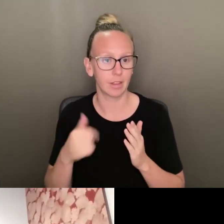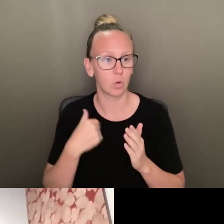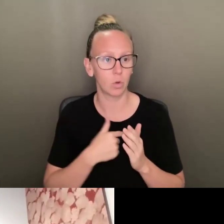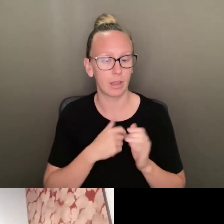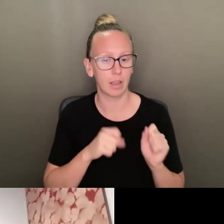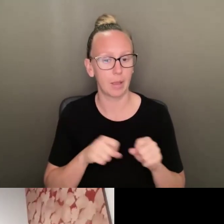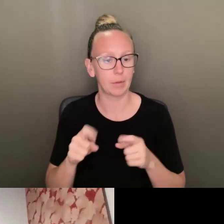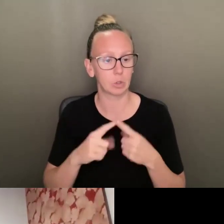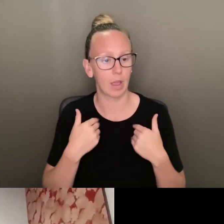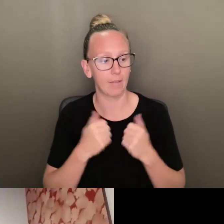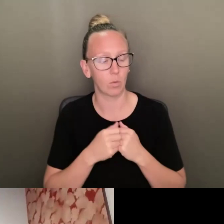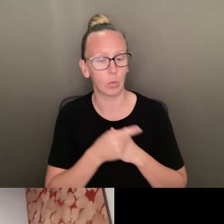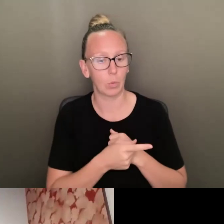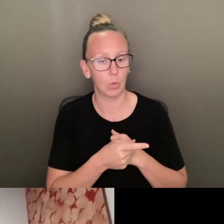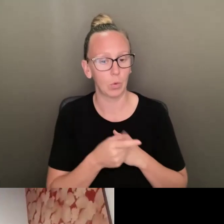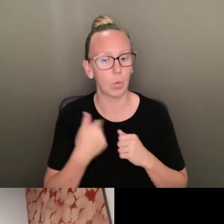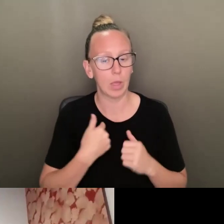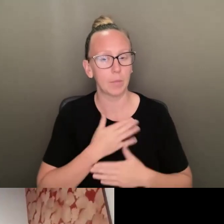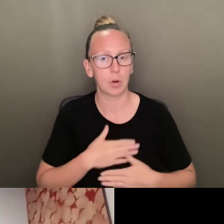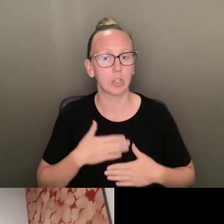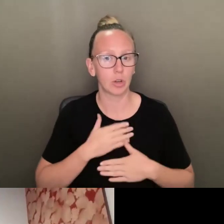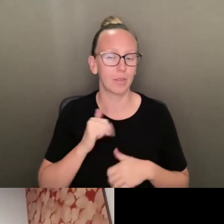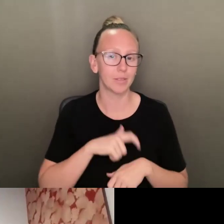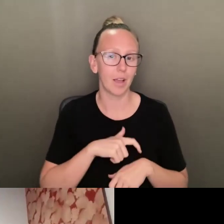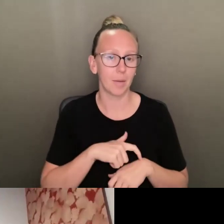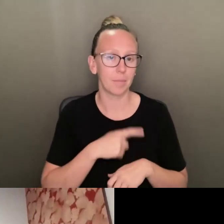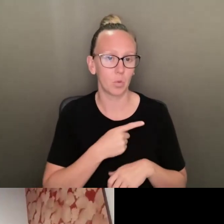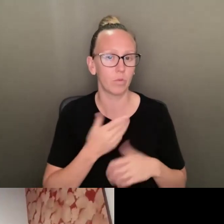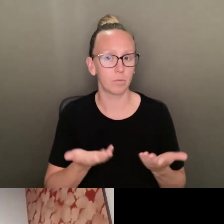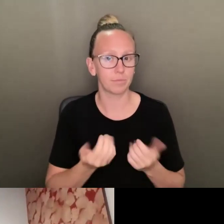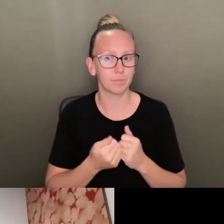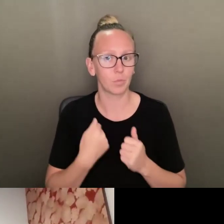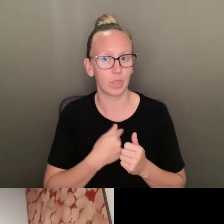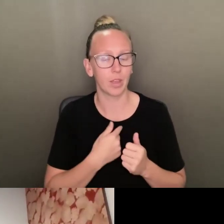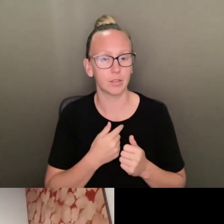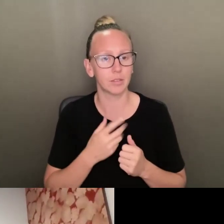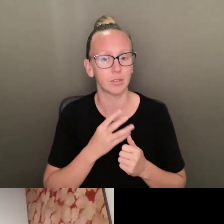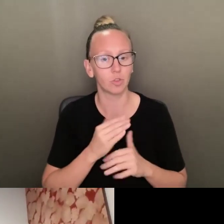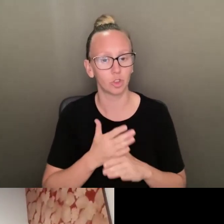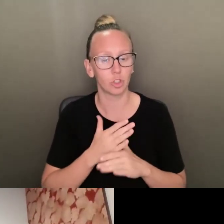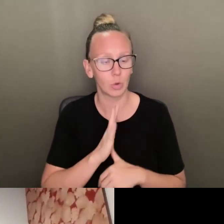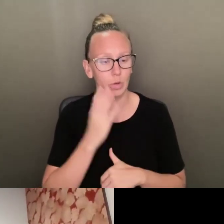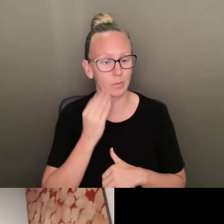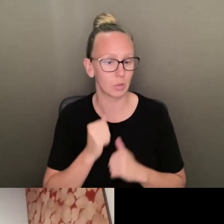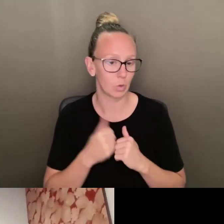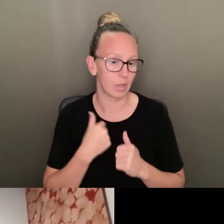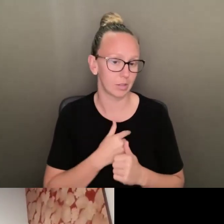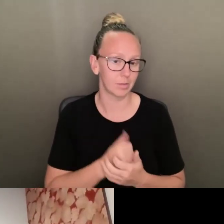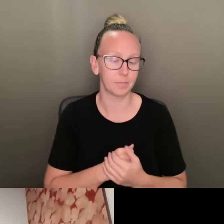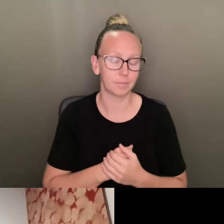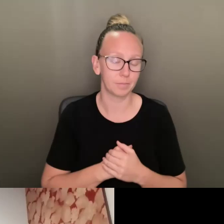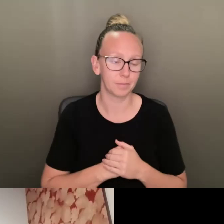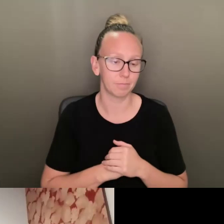able to have with you. We've really appreciated the time that you have been here with us and shared your experience with us.